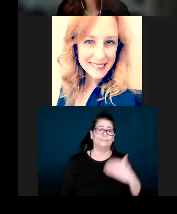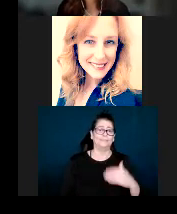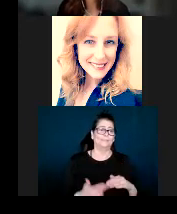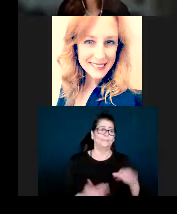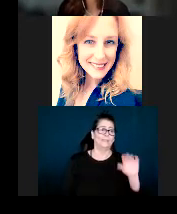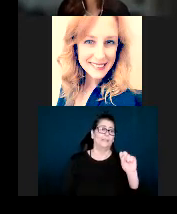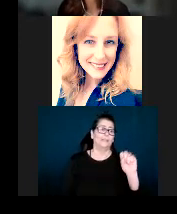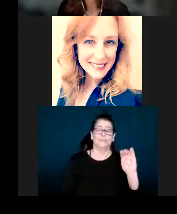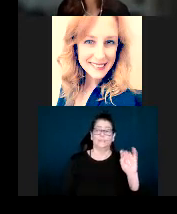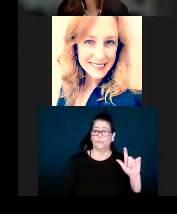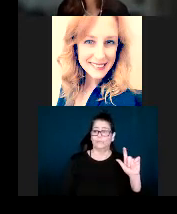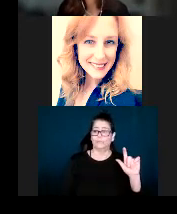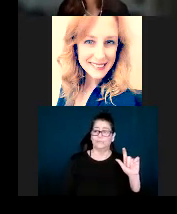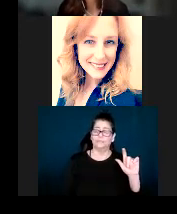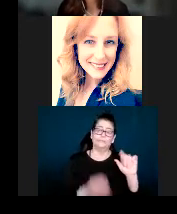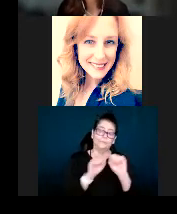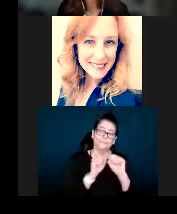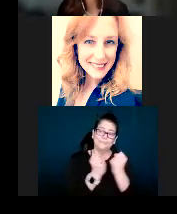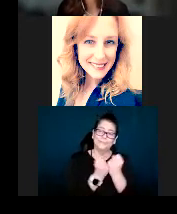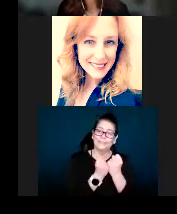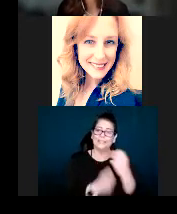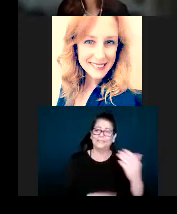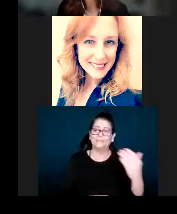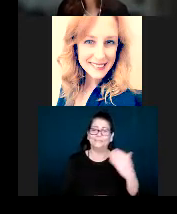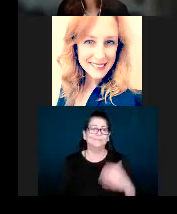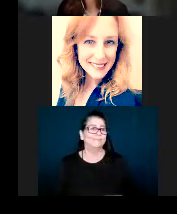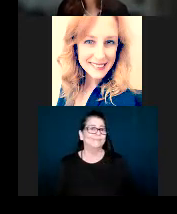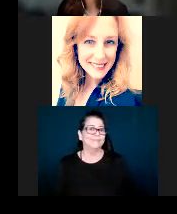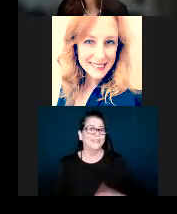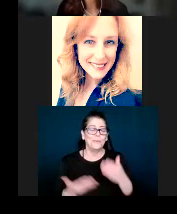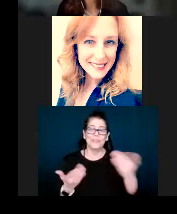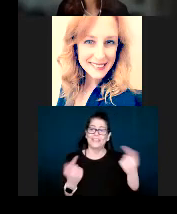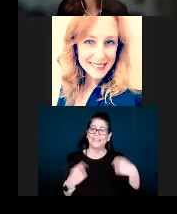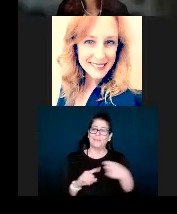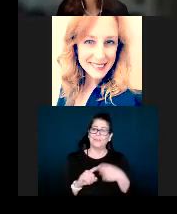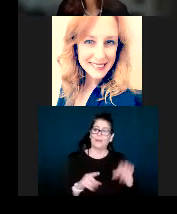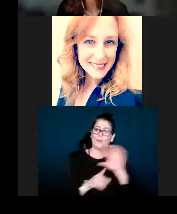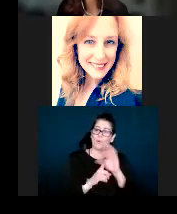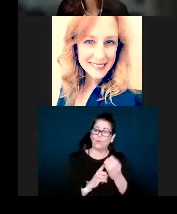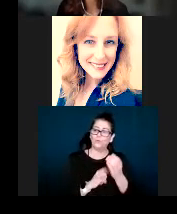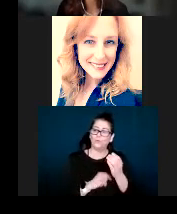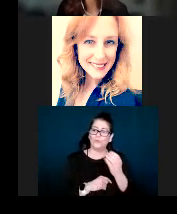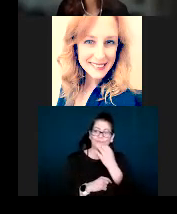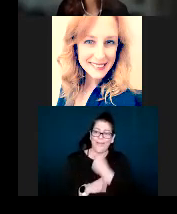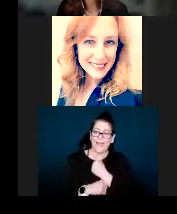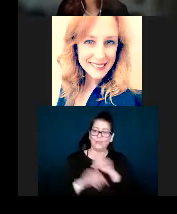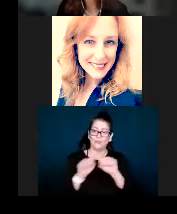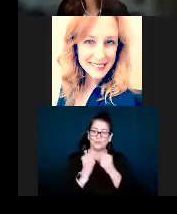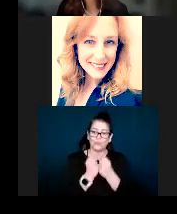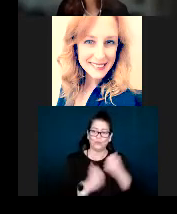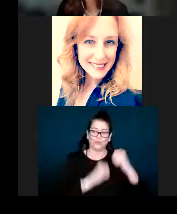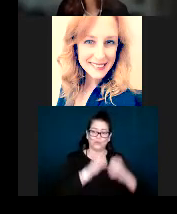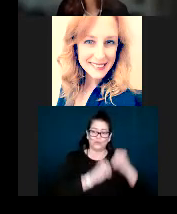occur when situations or events arise out of cultural values and social structures and are directly related